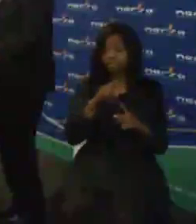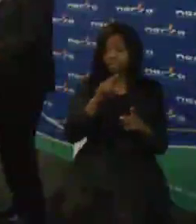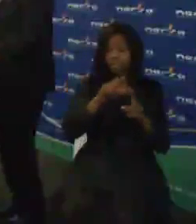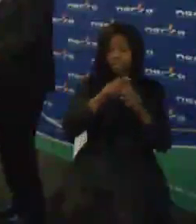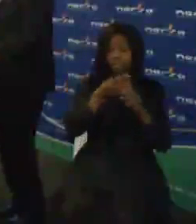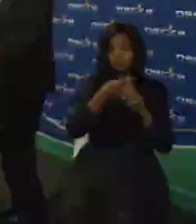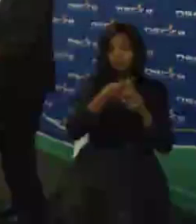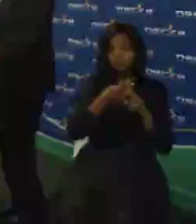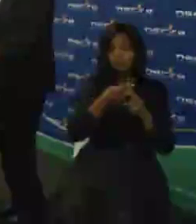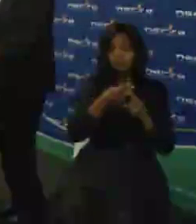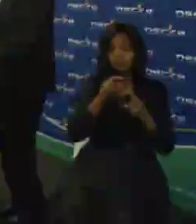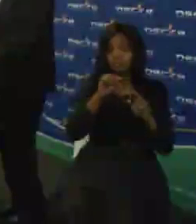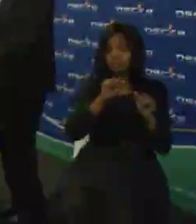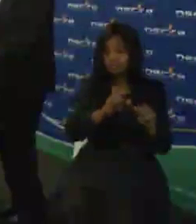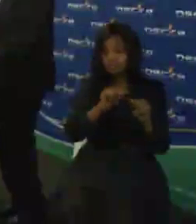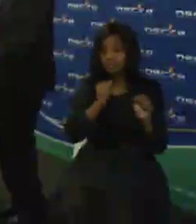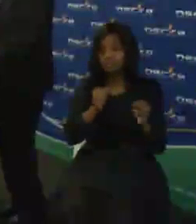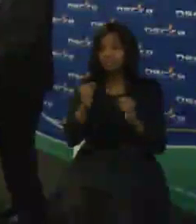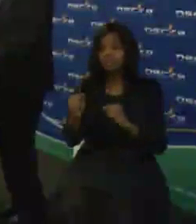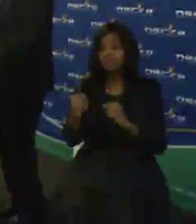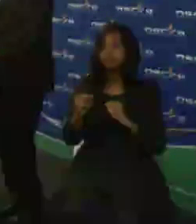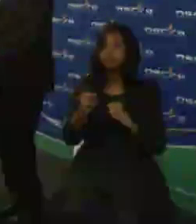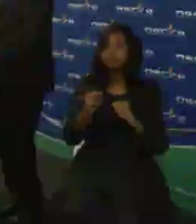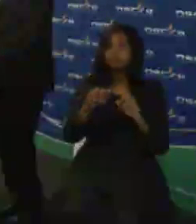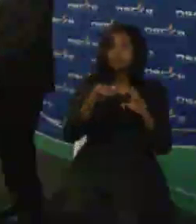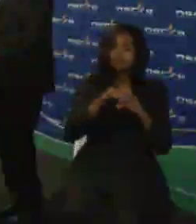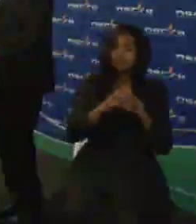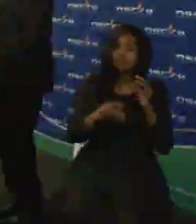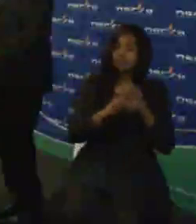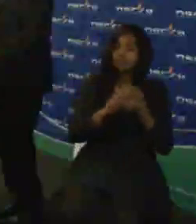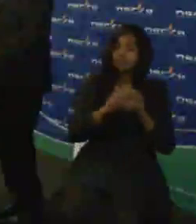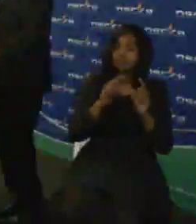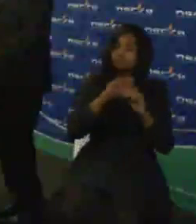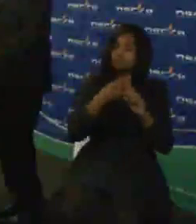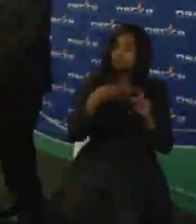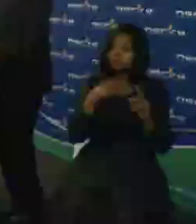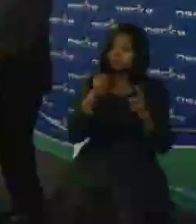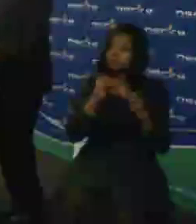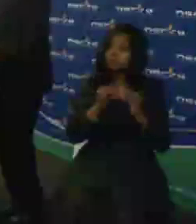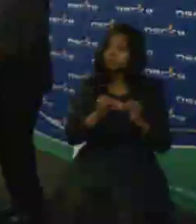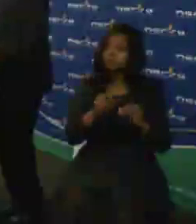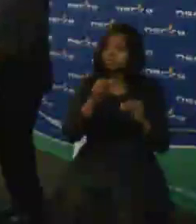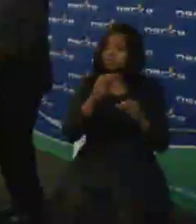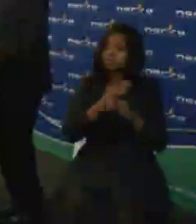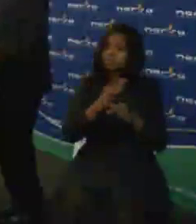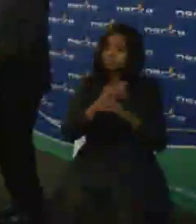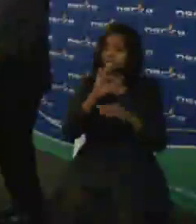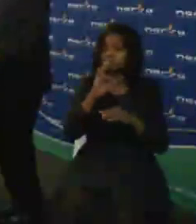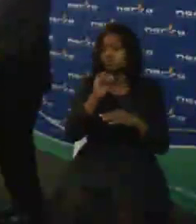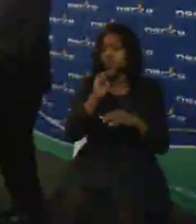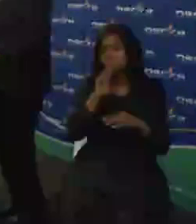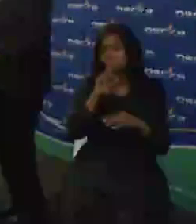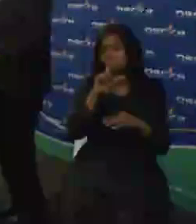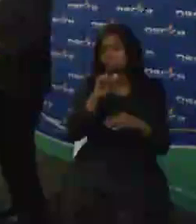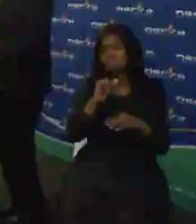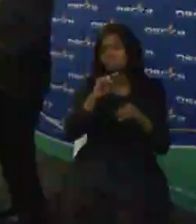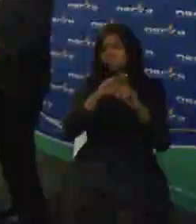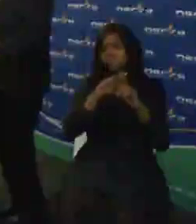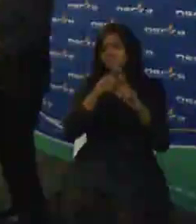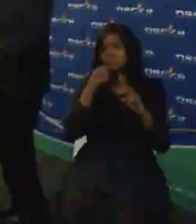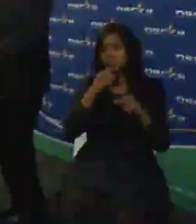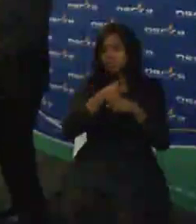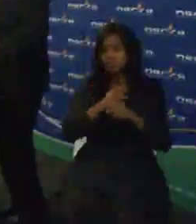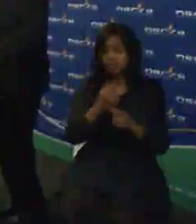points remain. The only additional point I want to address there is Mr. Foley's point of you made